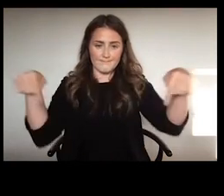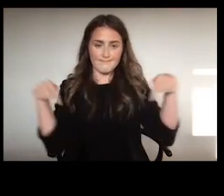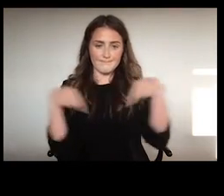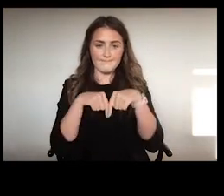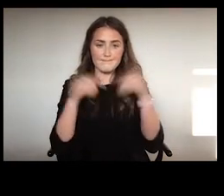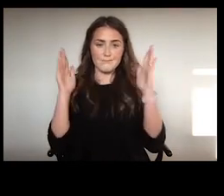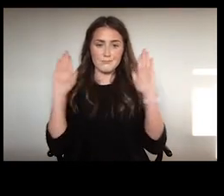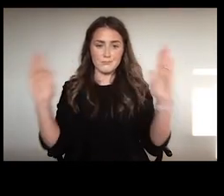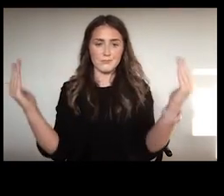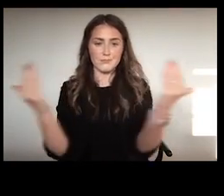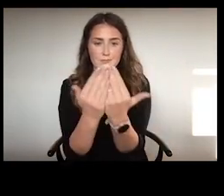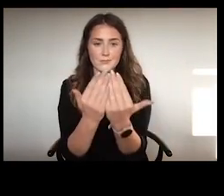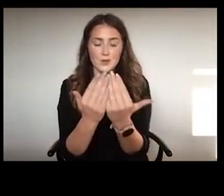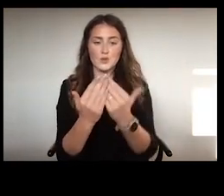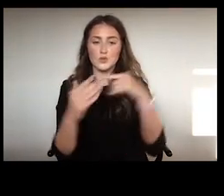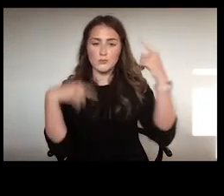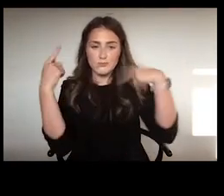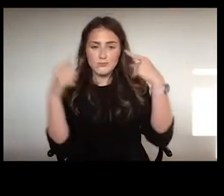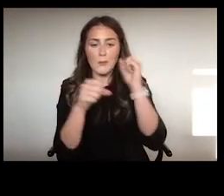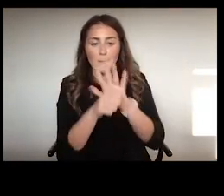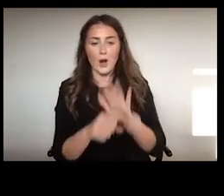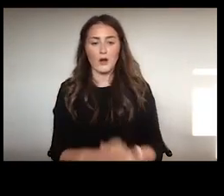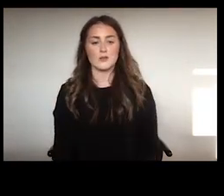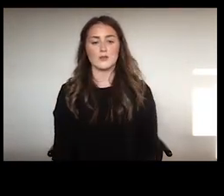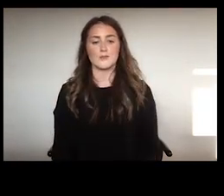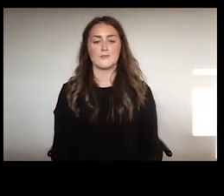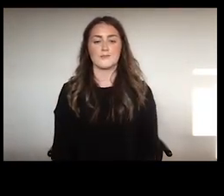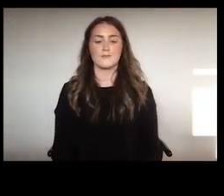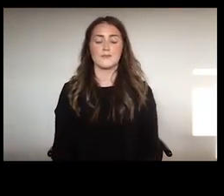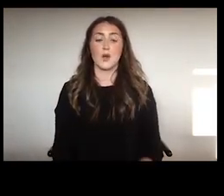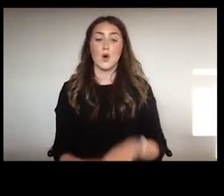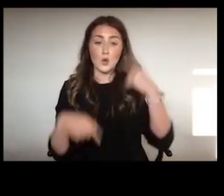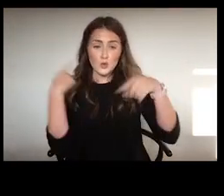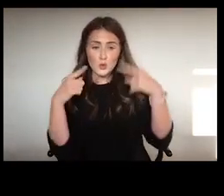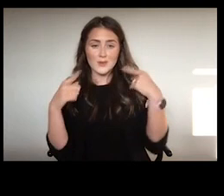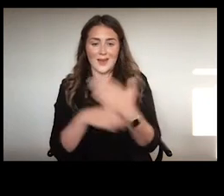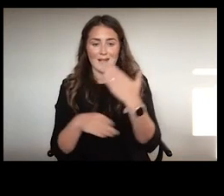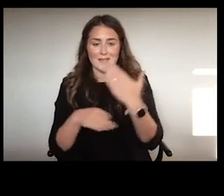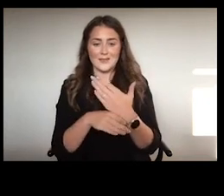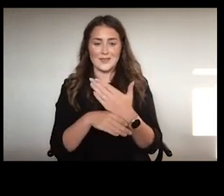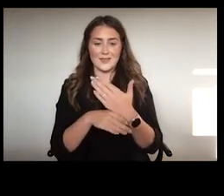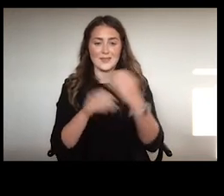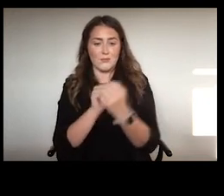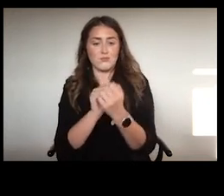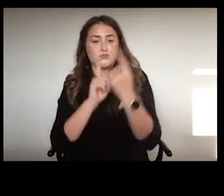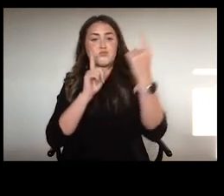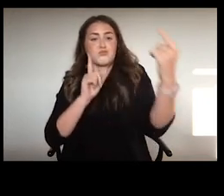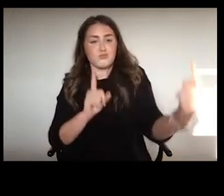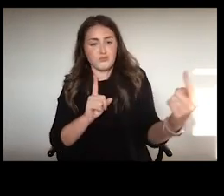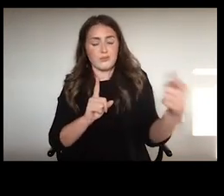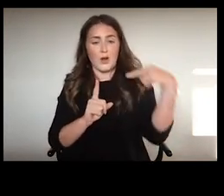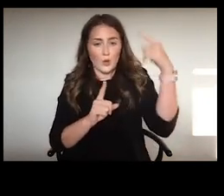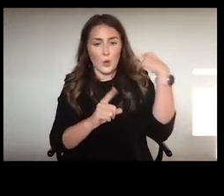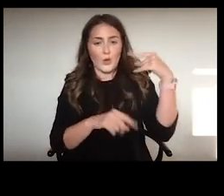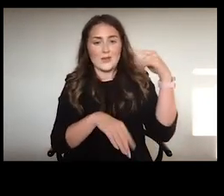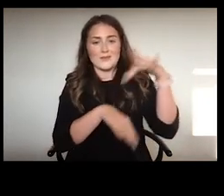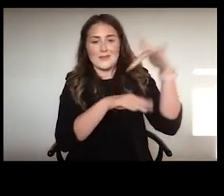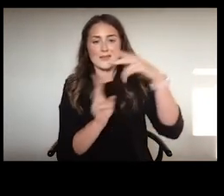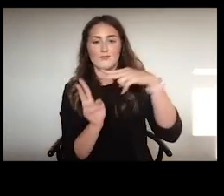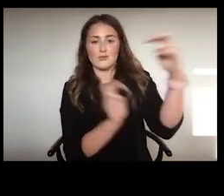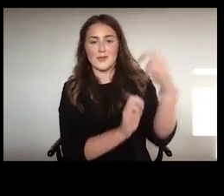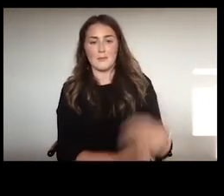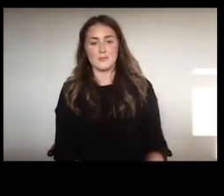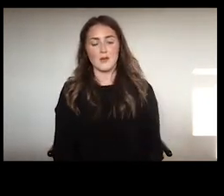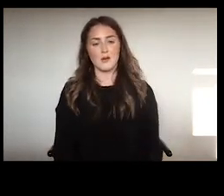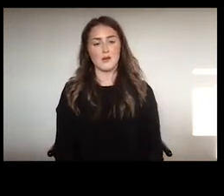around the construction compounds to provide screening, the use of low noise equipment where practical, and locating noisy activities as